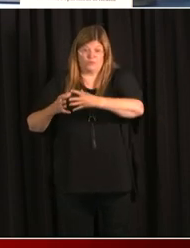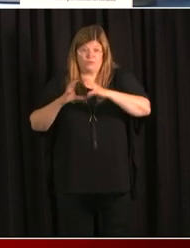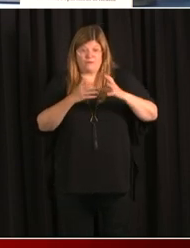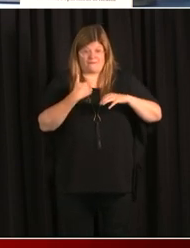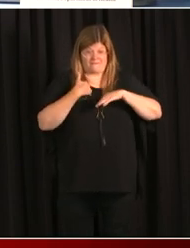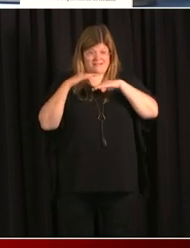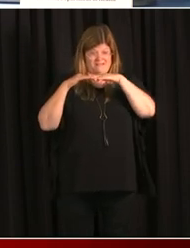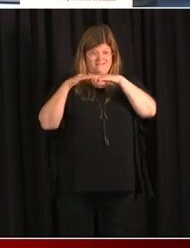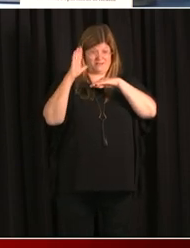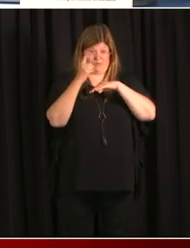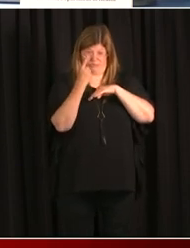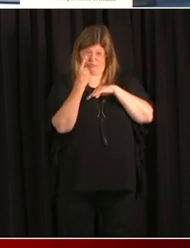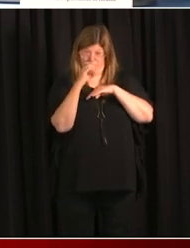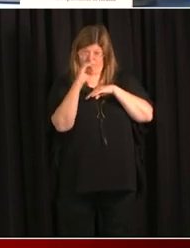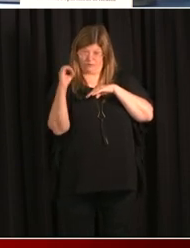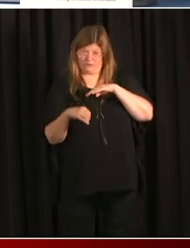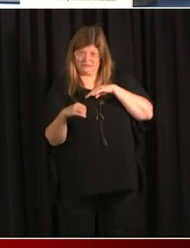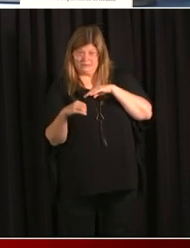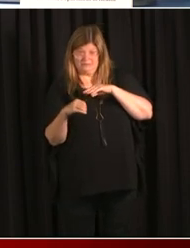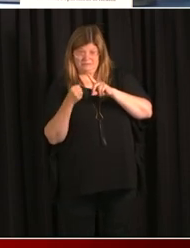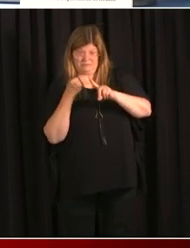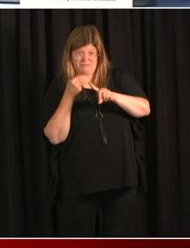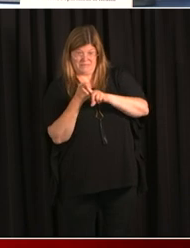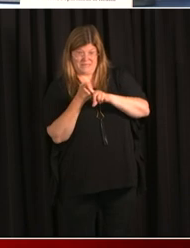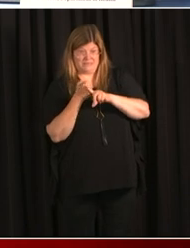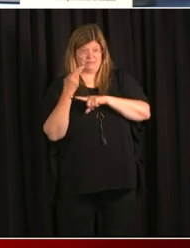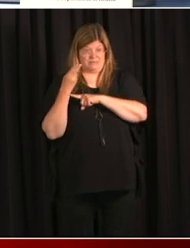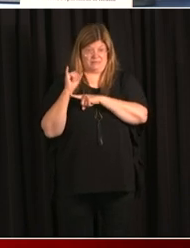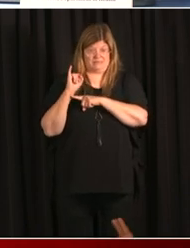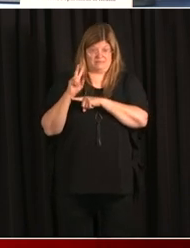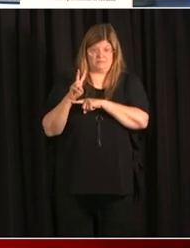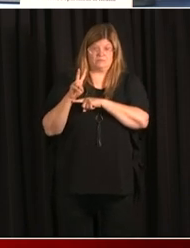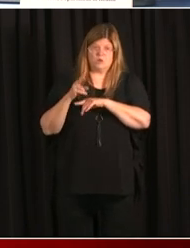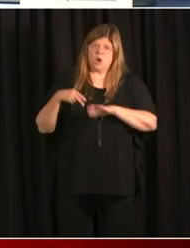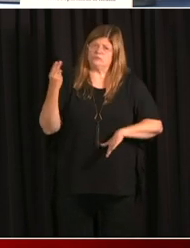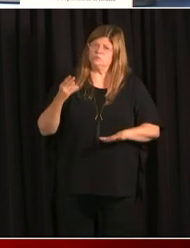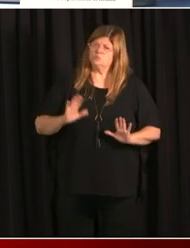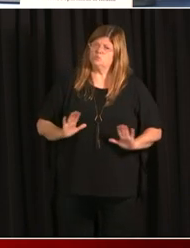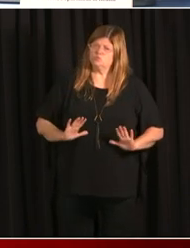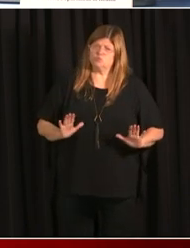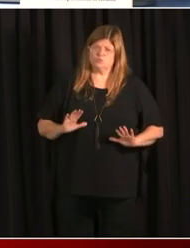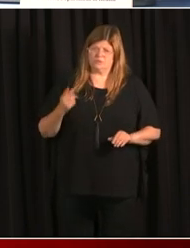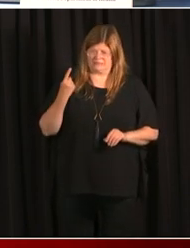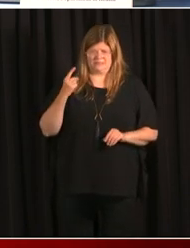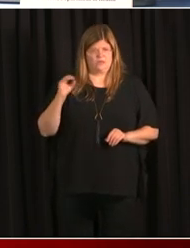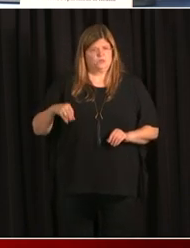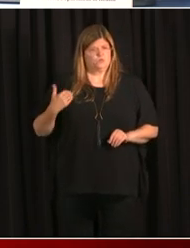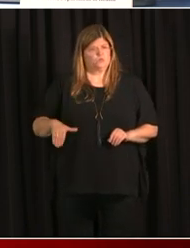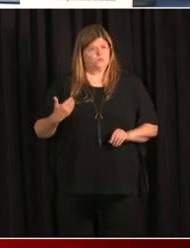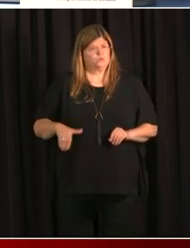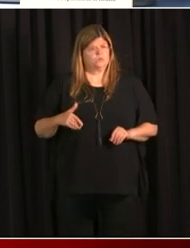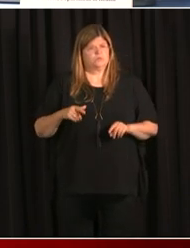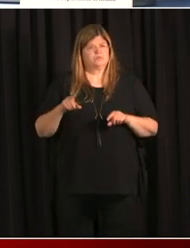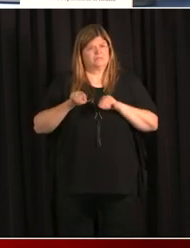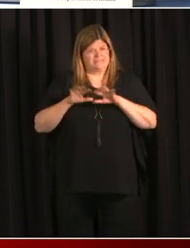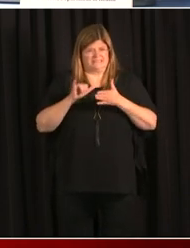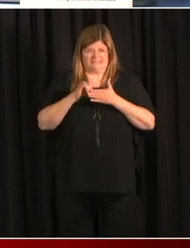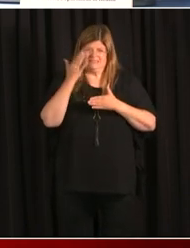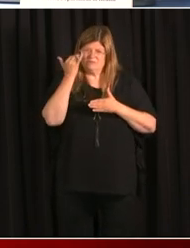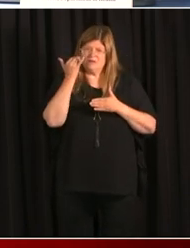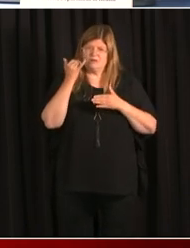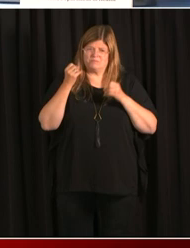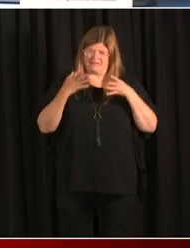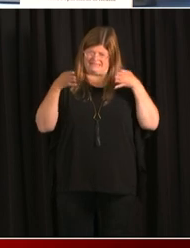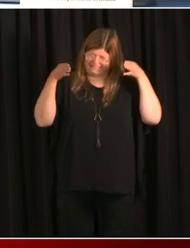1% of their population impacted by HIV is what we refer to as an epidemic. And so that's why there's a